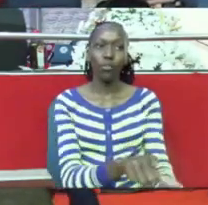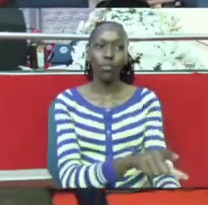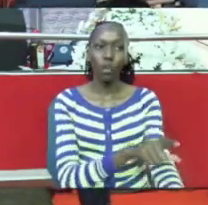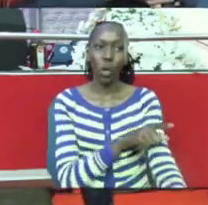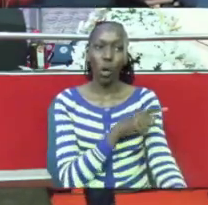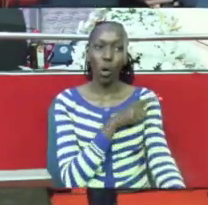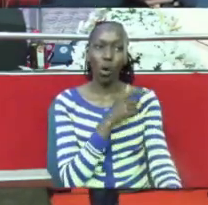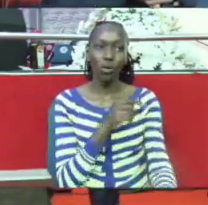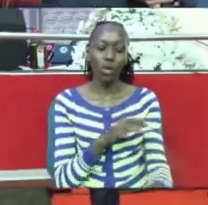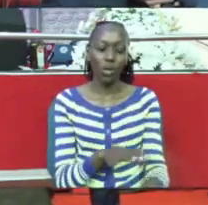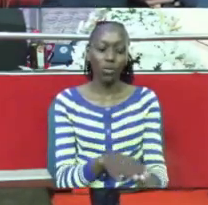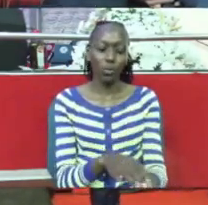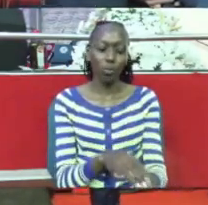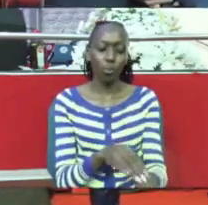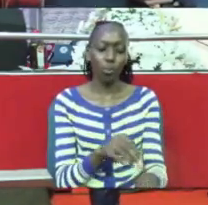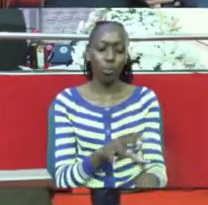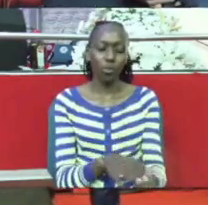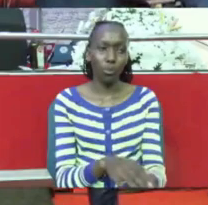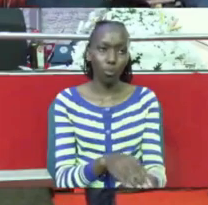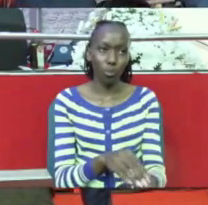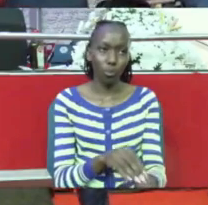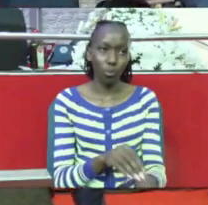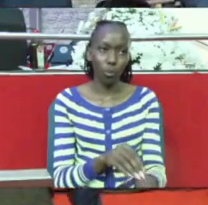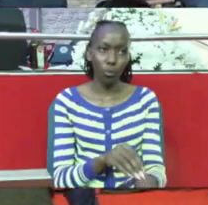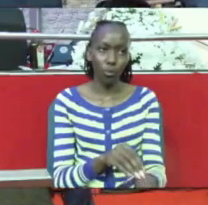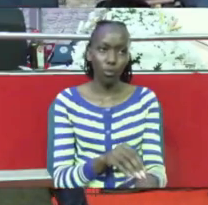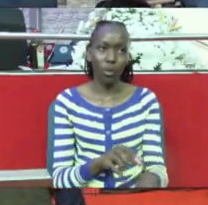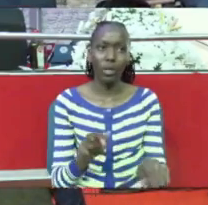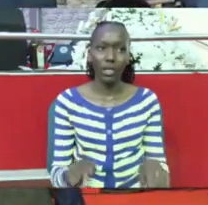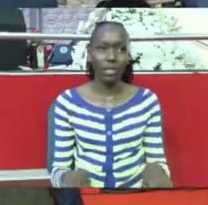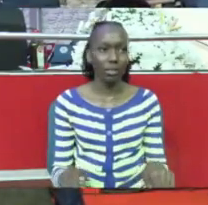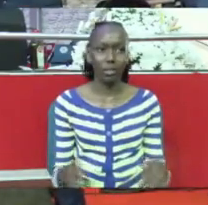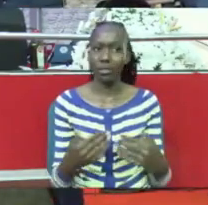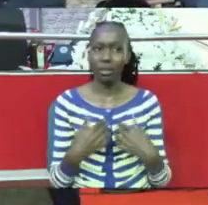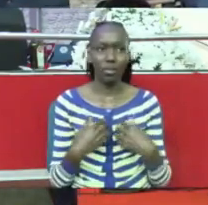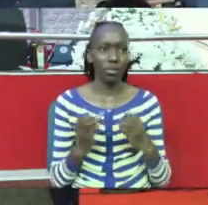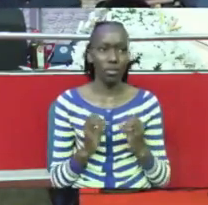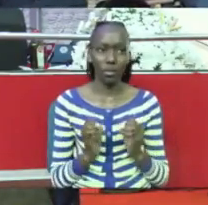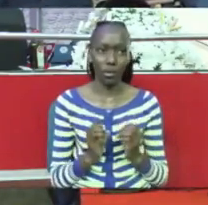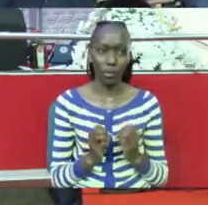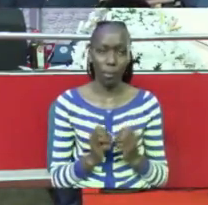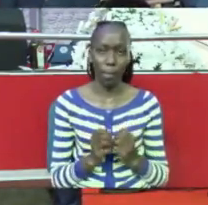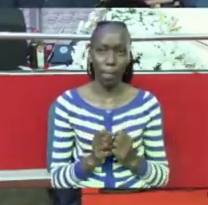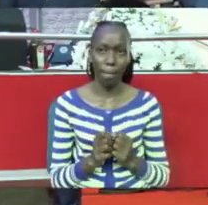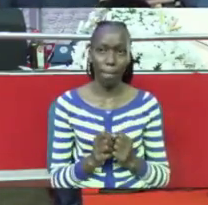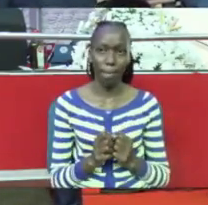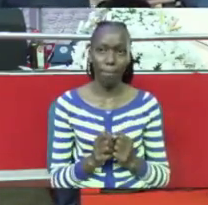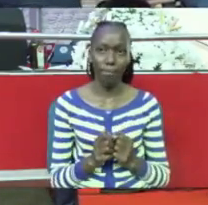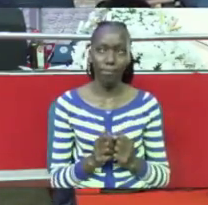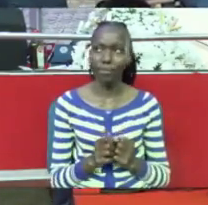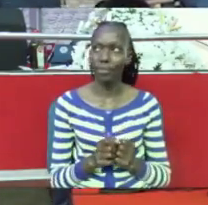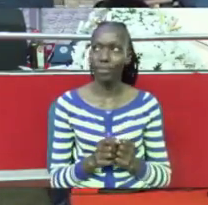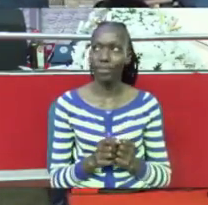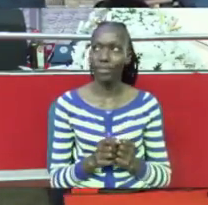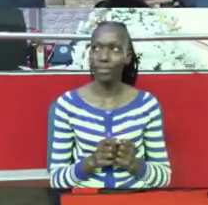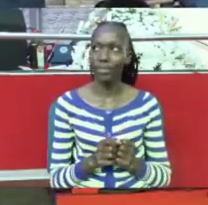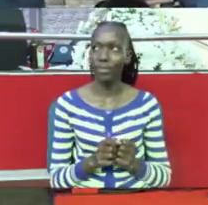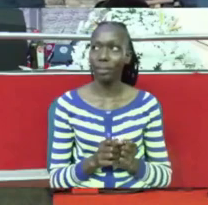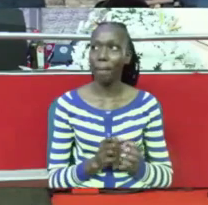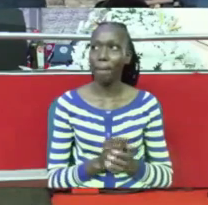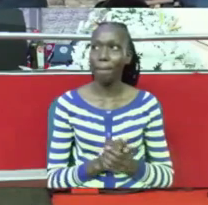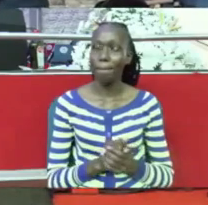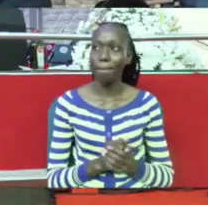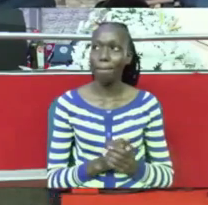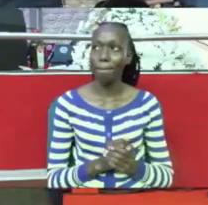bodies and no limbs. Ni yule mnyama ambaye hana mifupa na mrefu na hana miguu. Don't worry about the vocabularies. Usishangae kuhusu